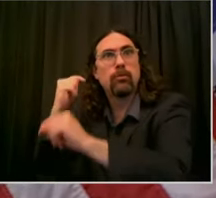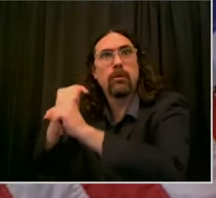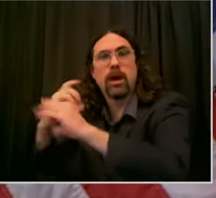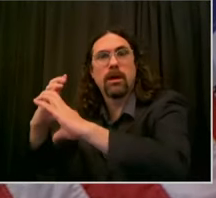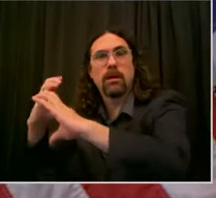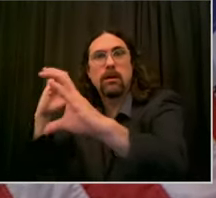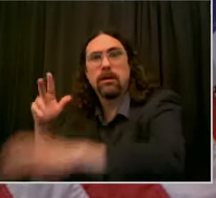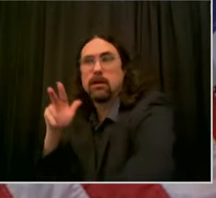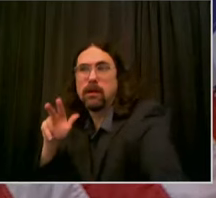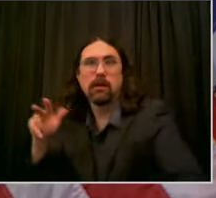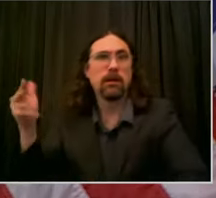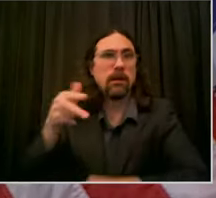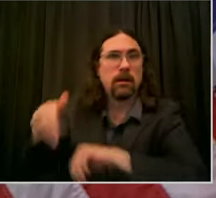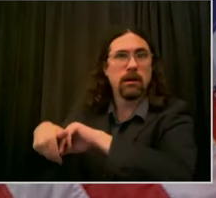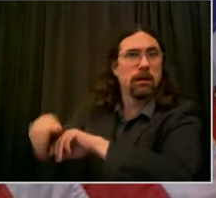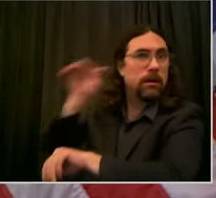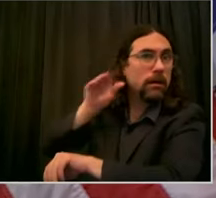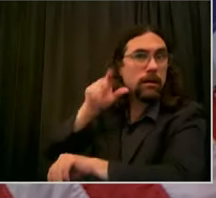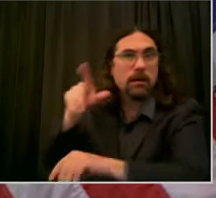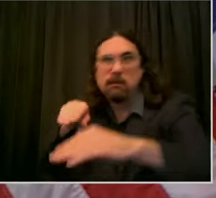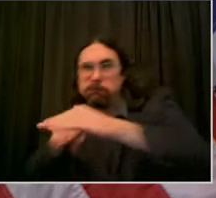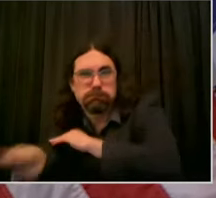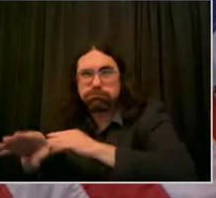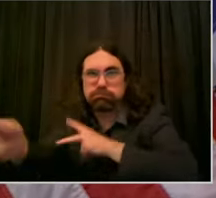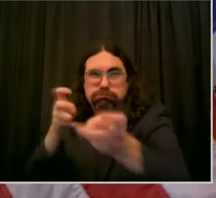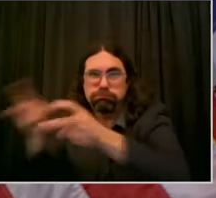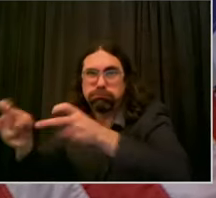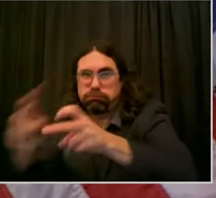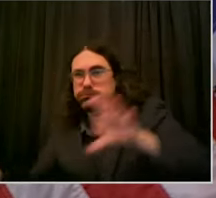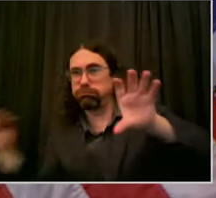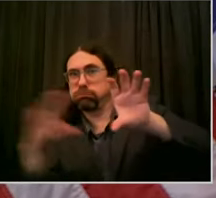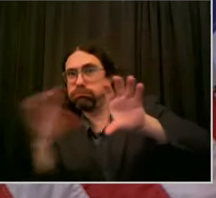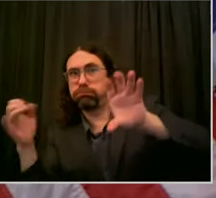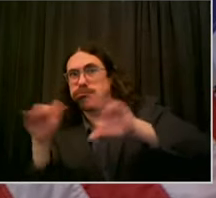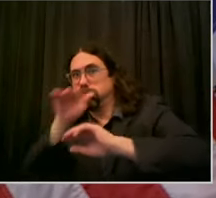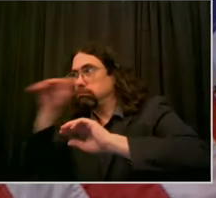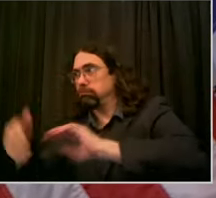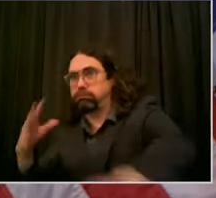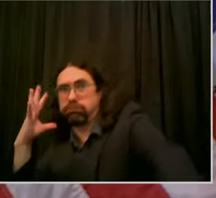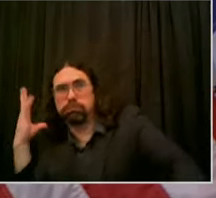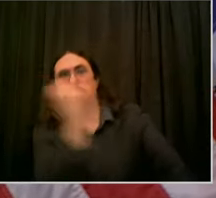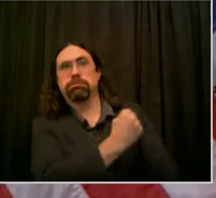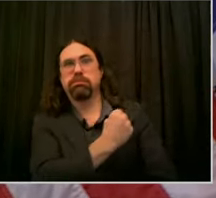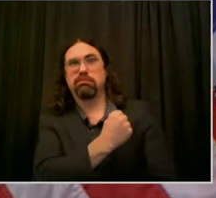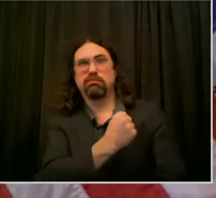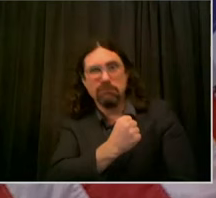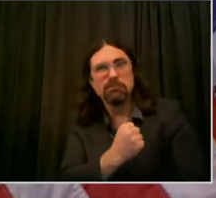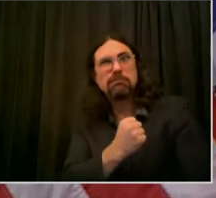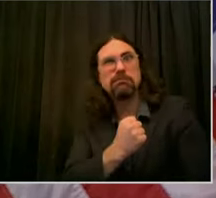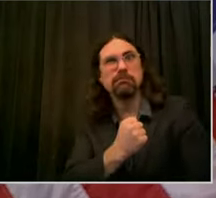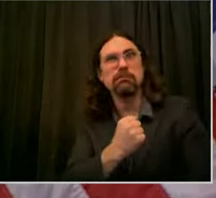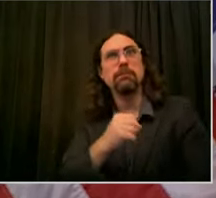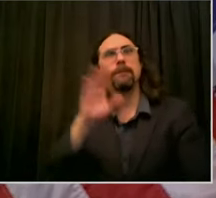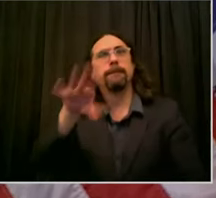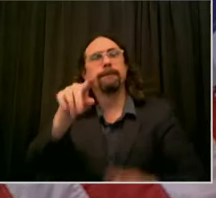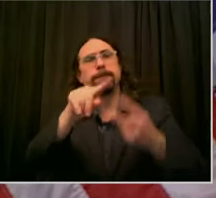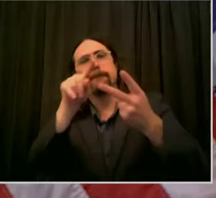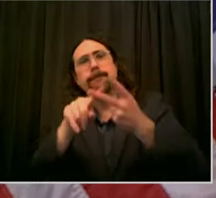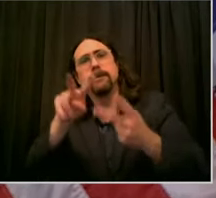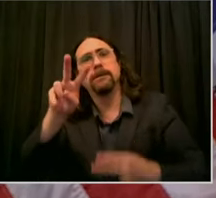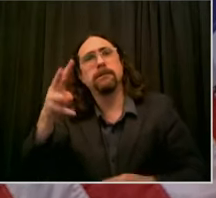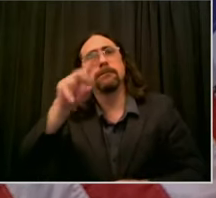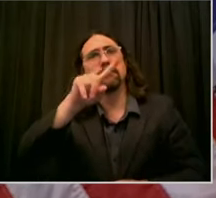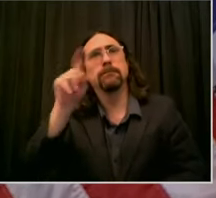business owners, including some in the Bronx, are saying that the pandemic in combination with the damage and theft will force them to close